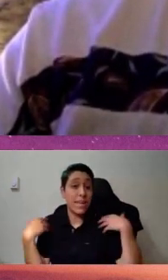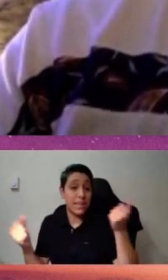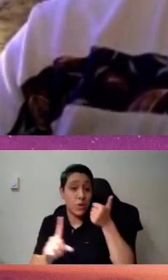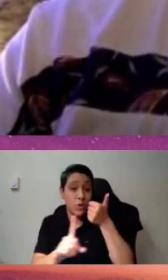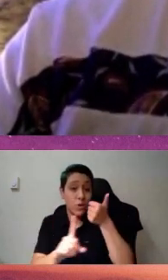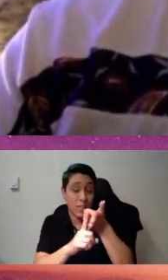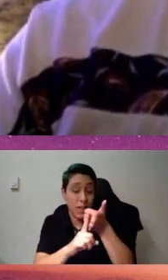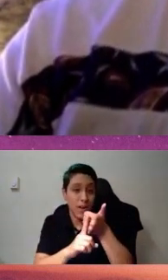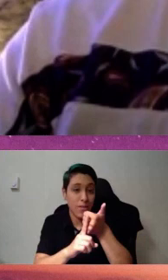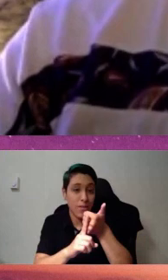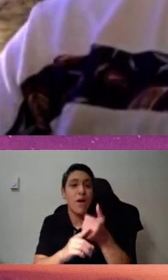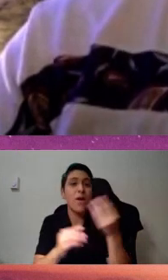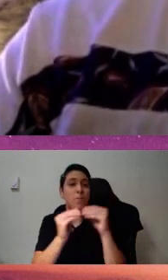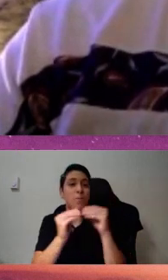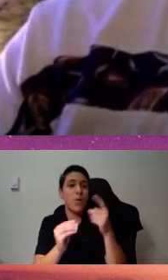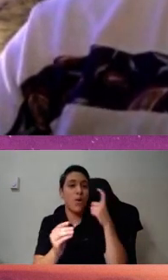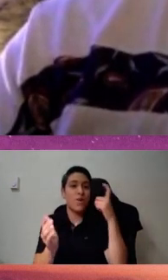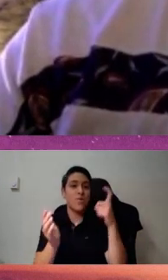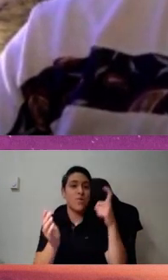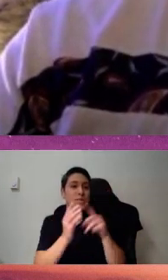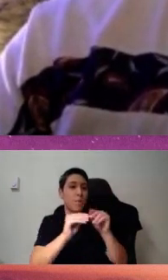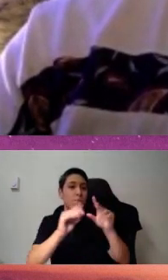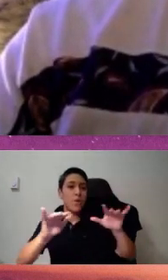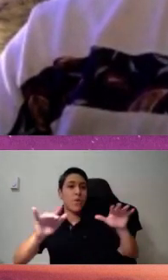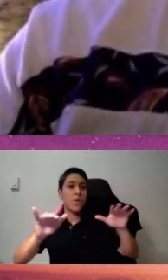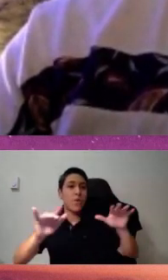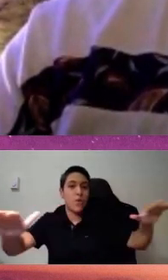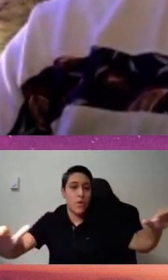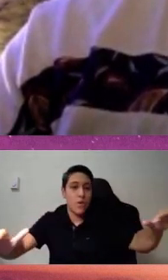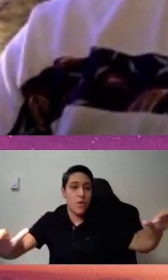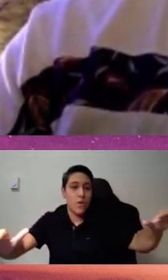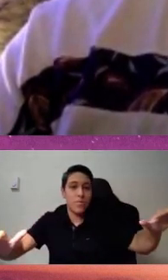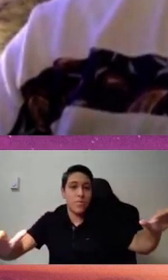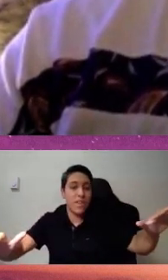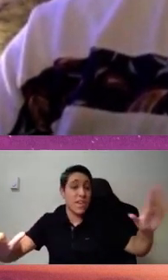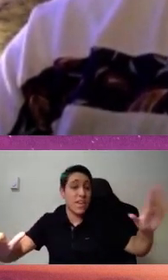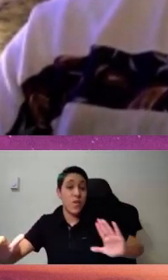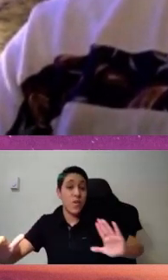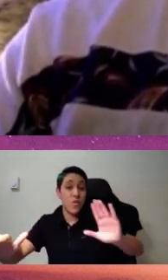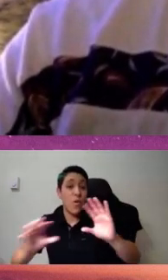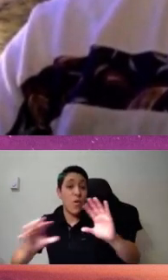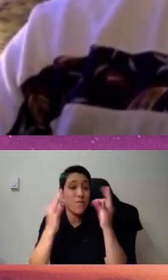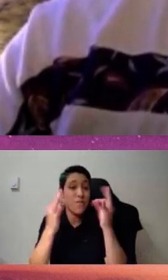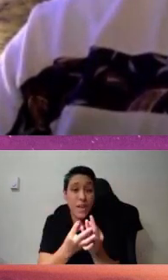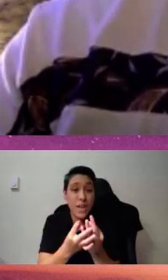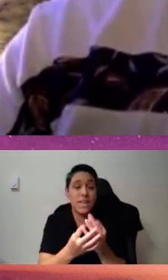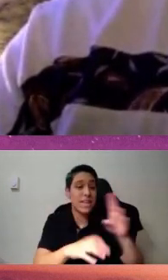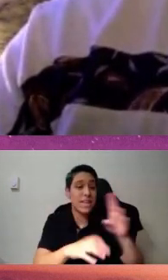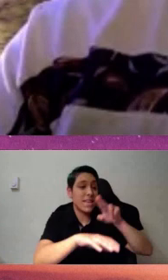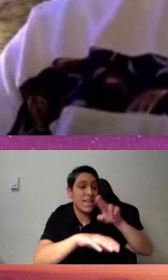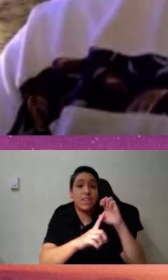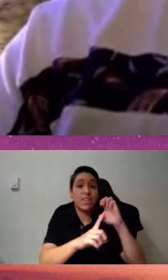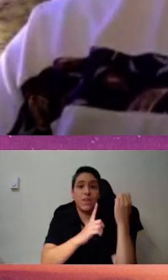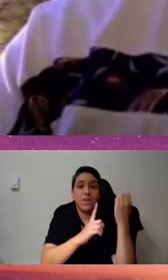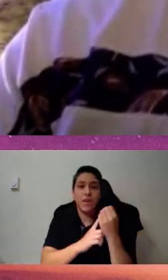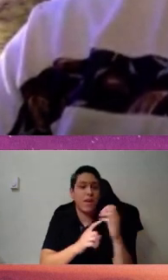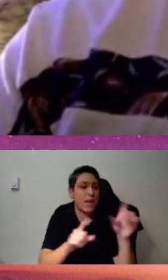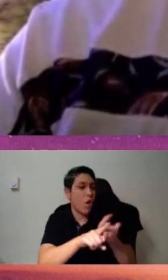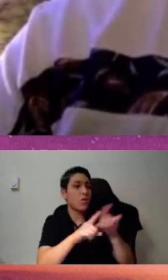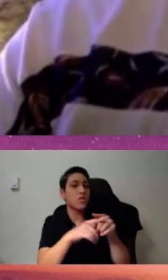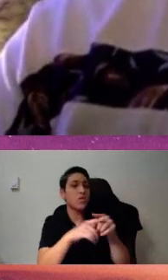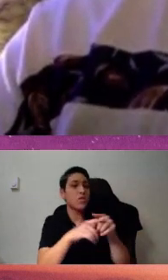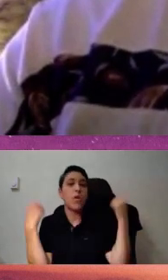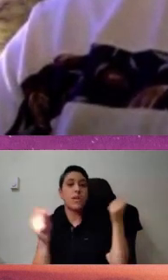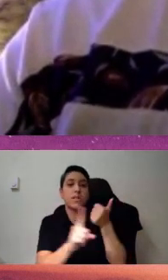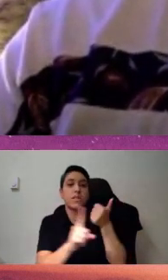more it ripples out to not only your family, but the natural environments and the animals and the ecosystems around